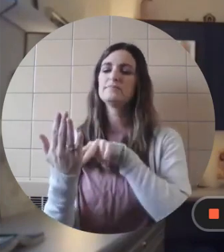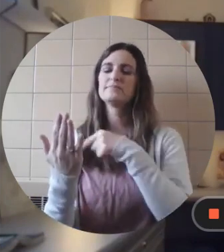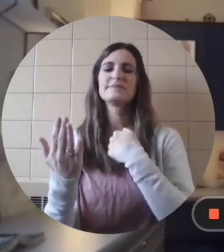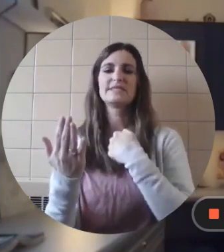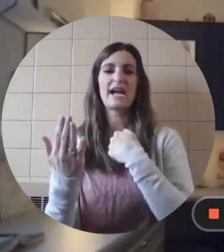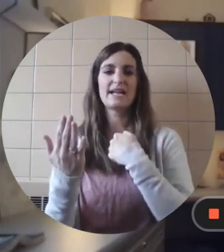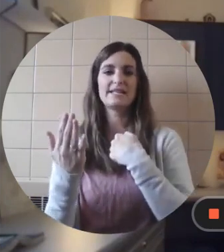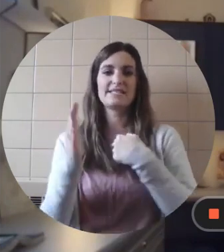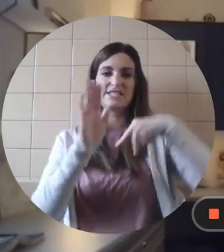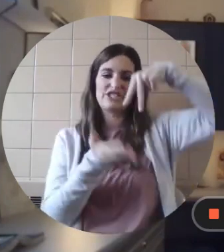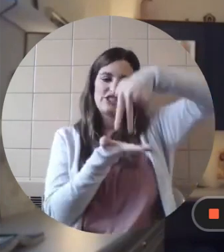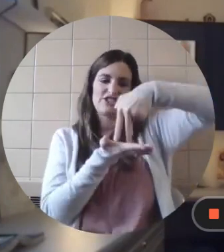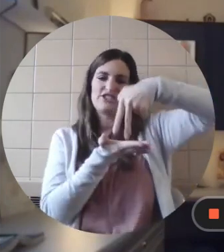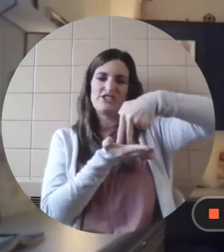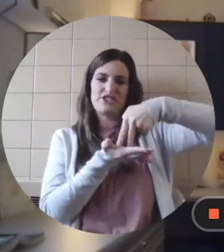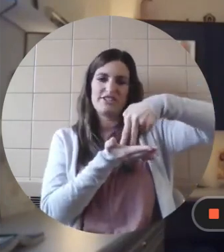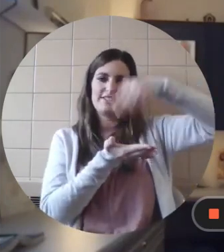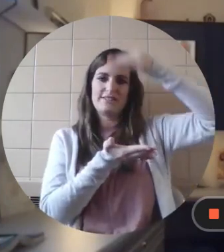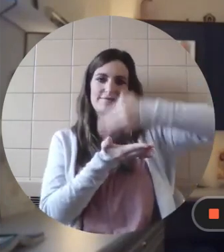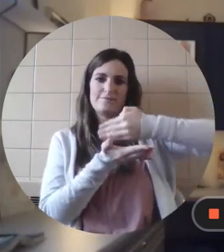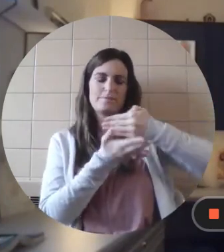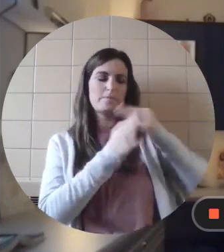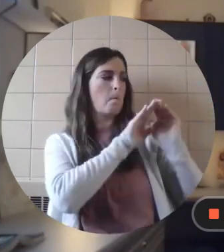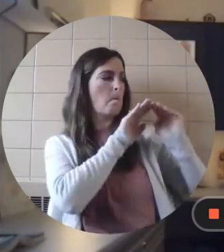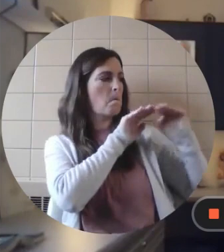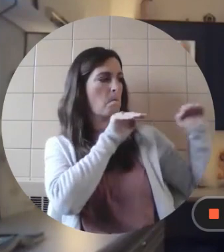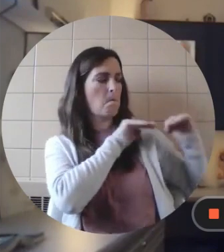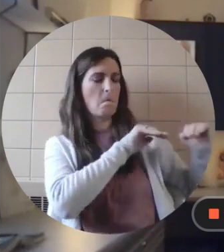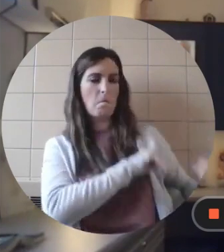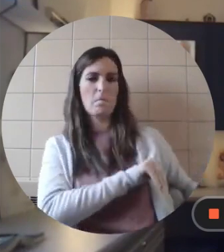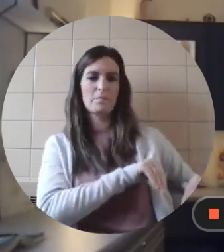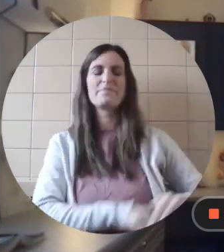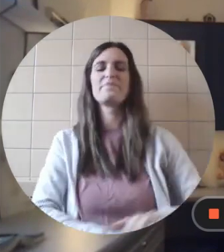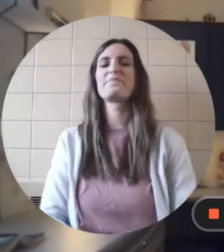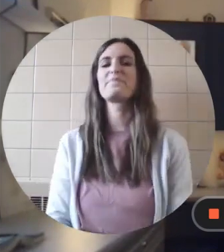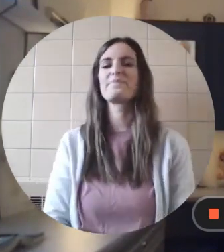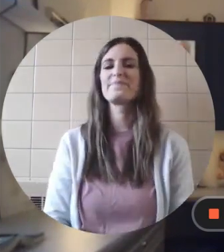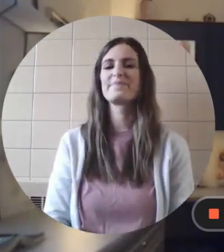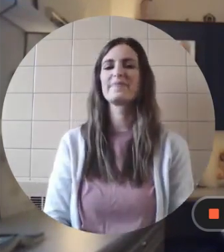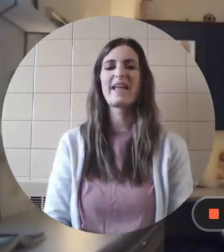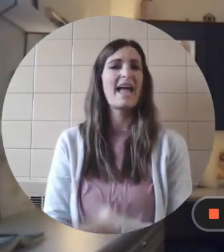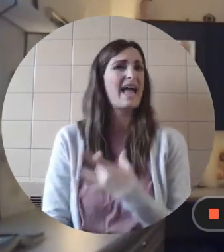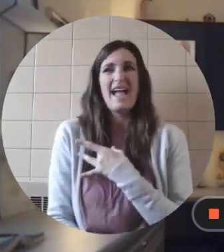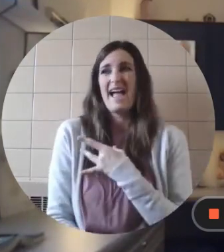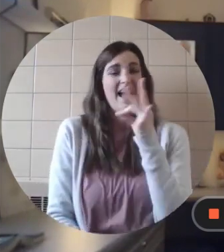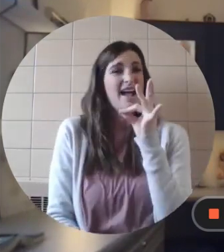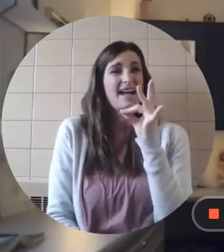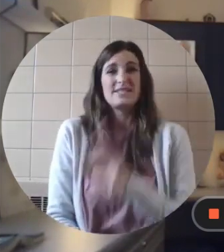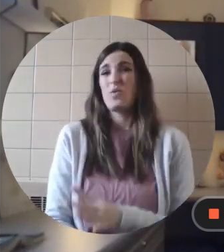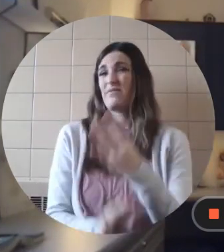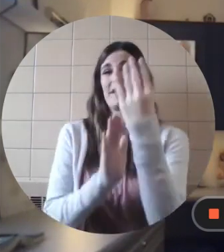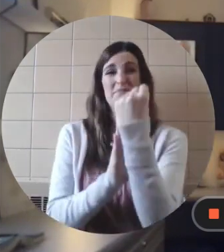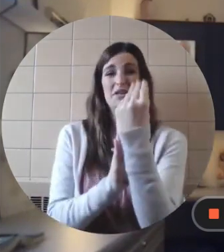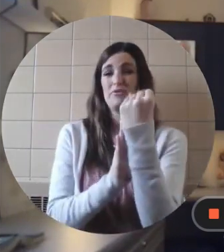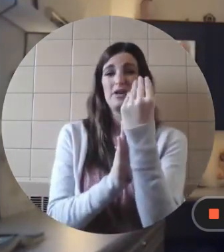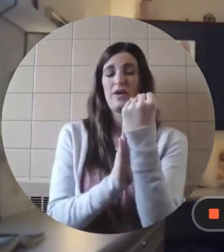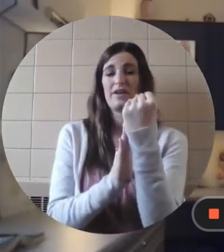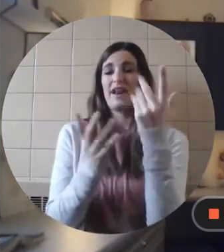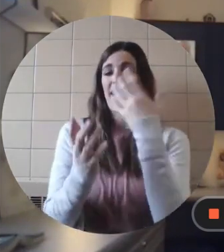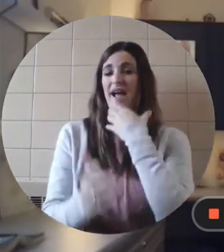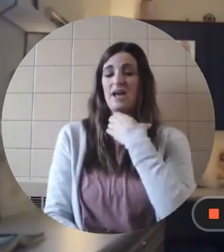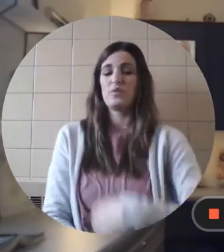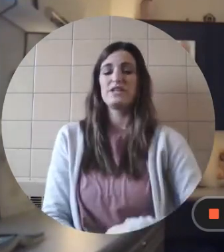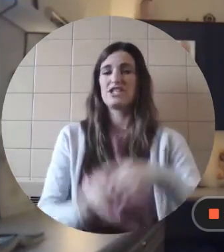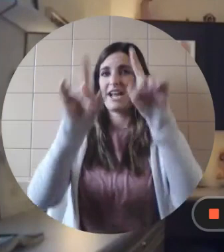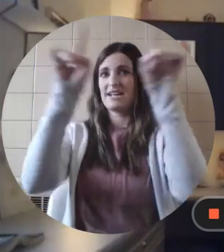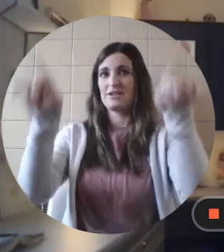bookcase. Just film me no matter what happens. We can edit later. I don't like being recorded, and I wished I had made some cue cards too. But